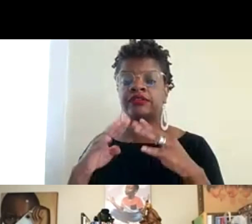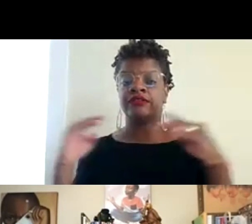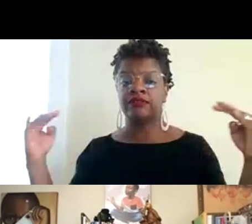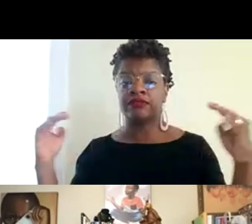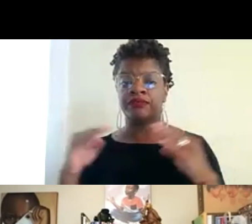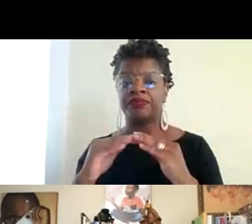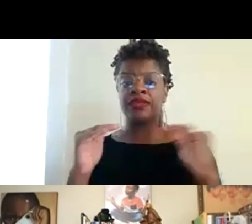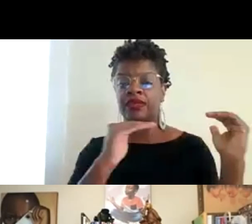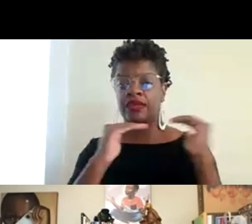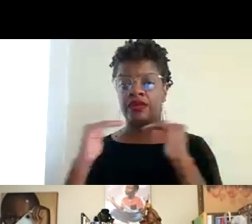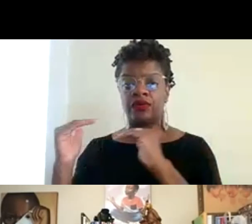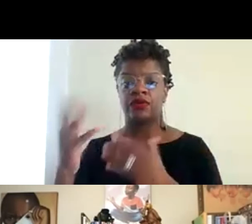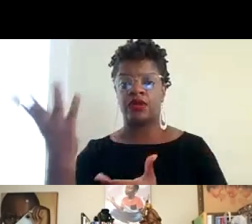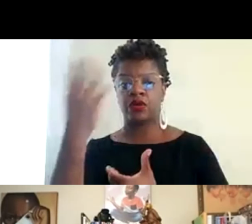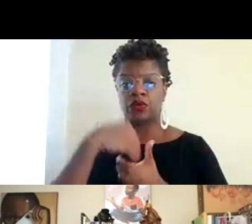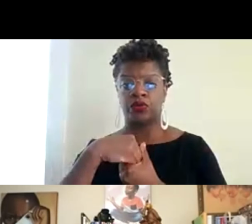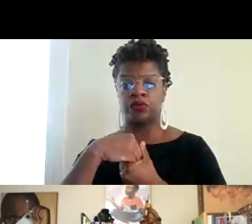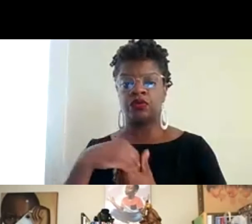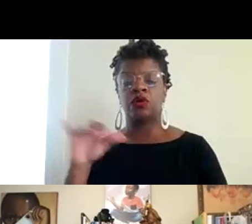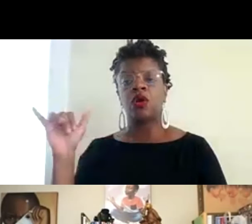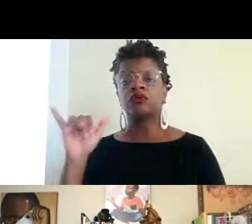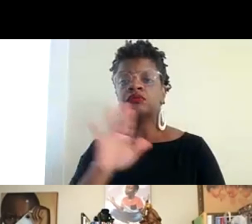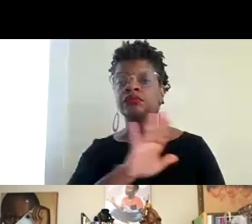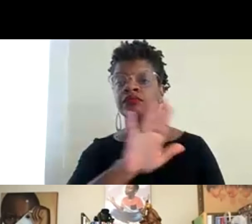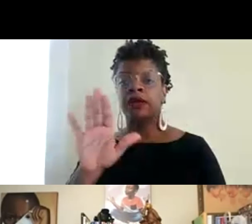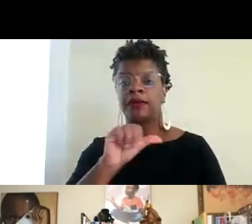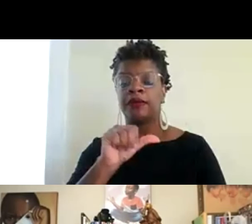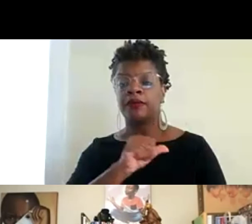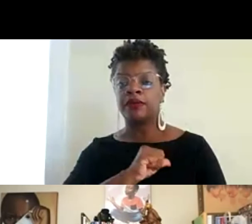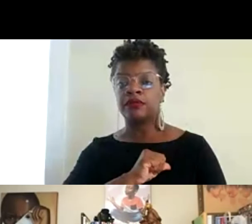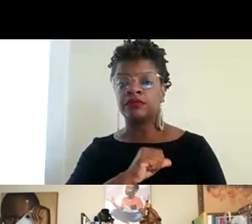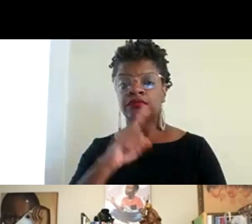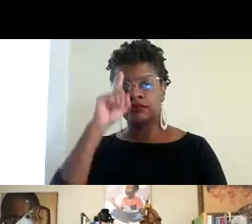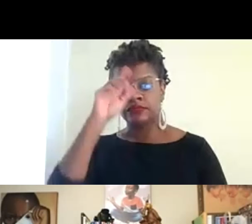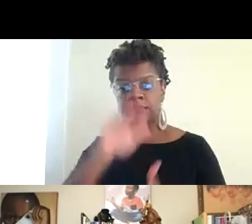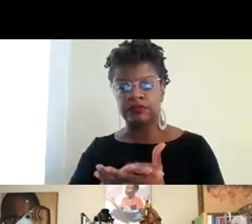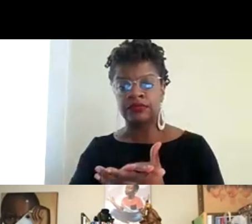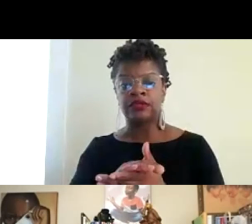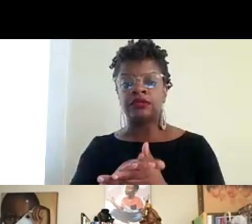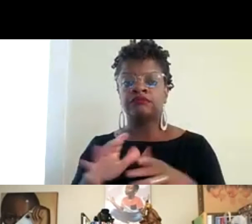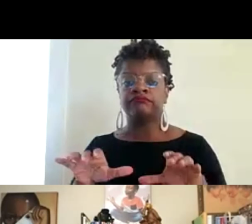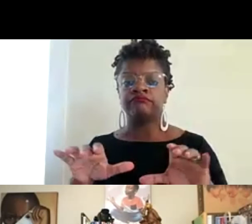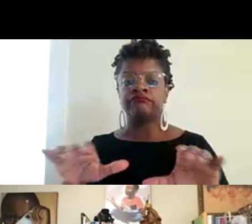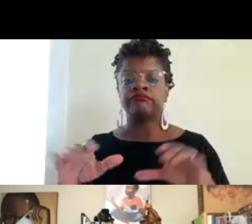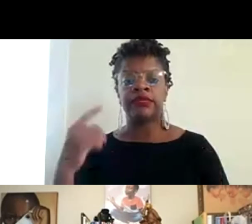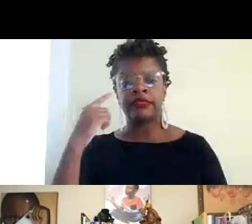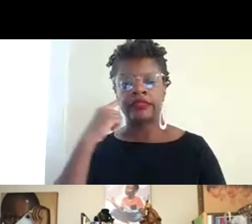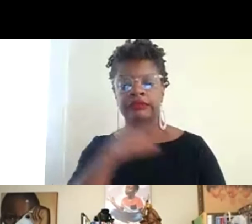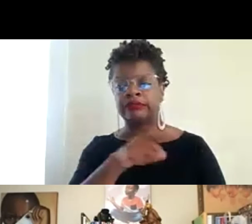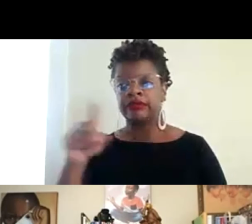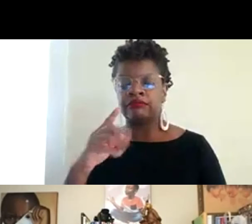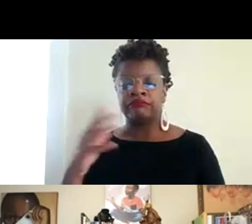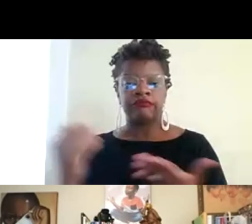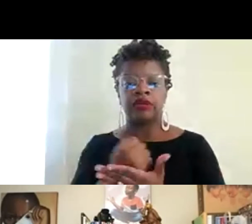inclusion. I want us to challenge some of the beliefs and practices that seek to limit access and opportunities